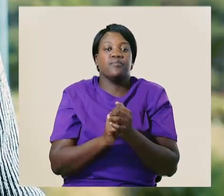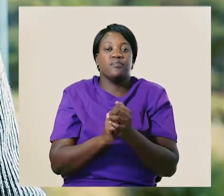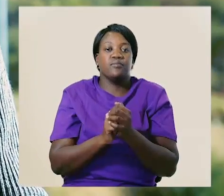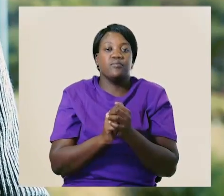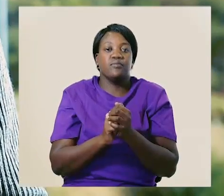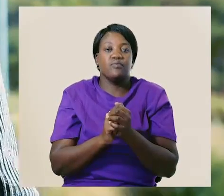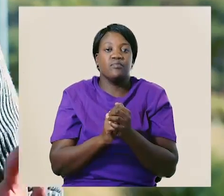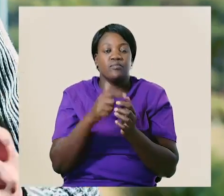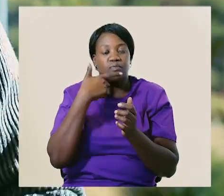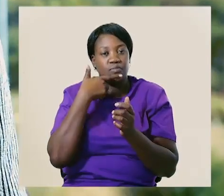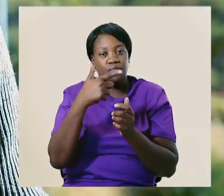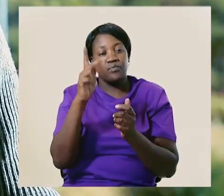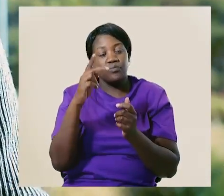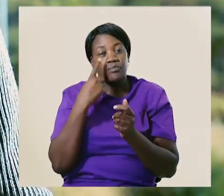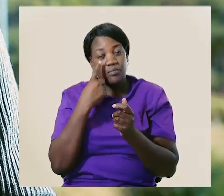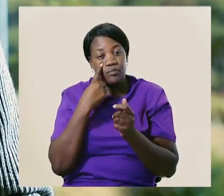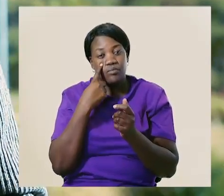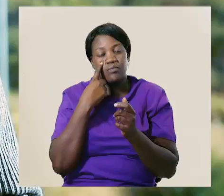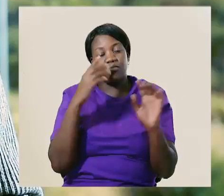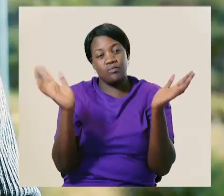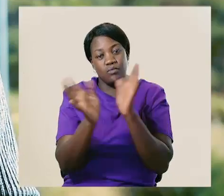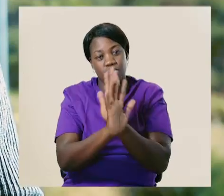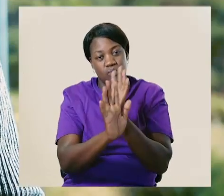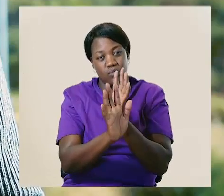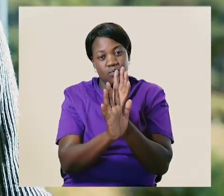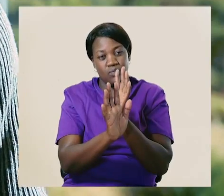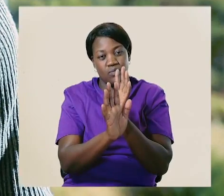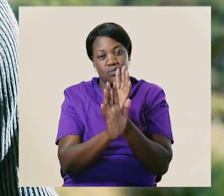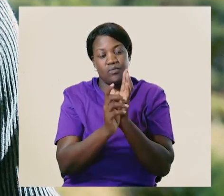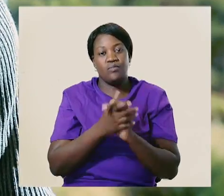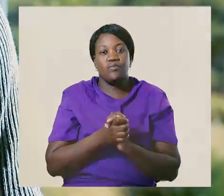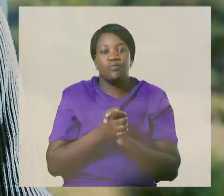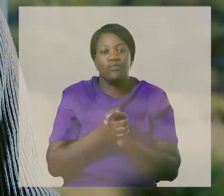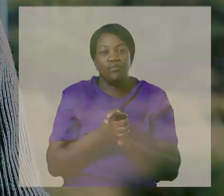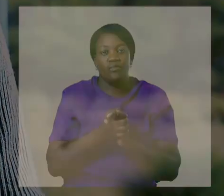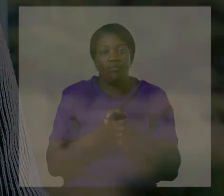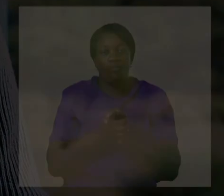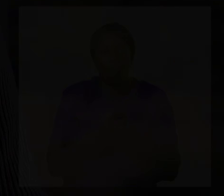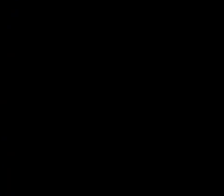Thanks again for watching, and see you again soon. Goodbye.